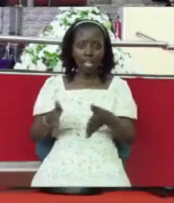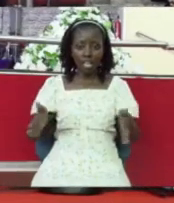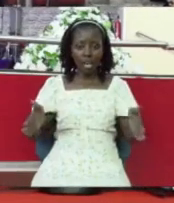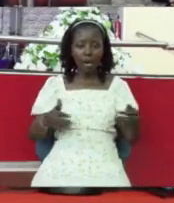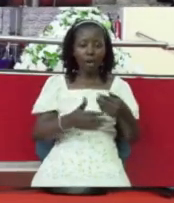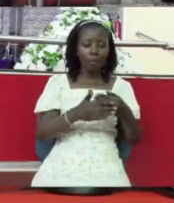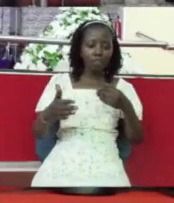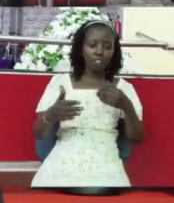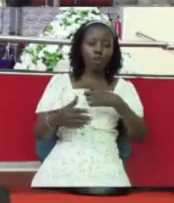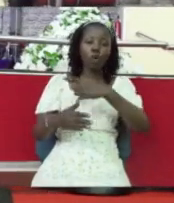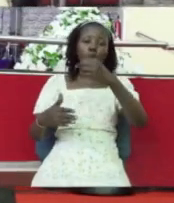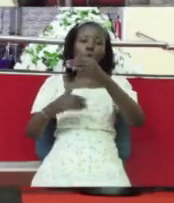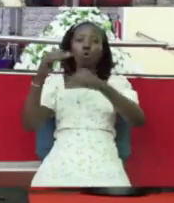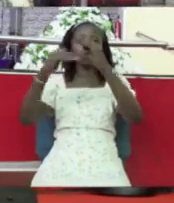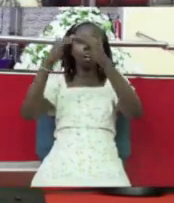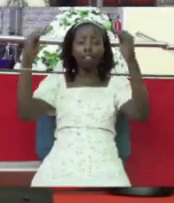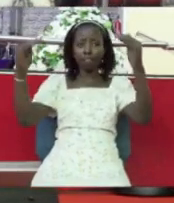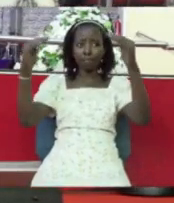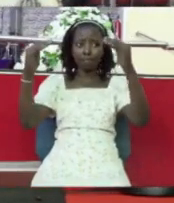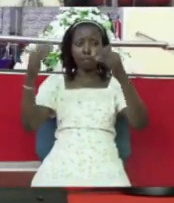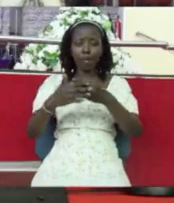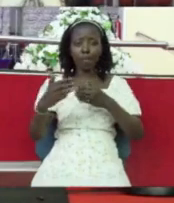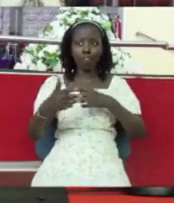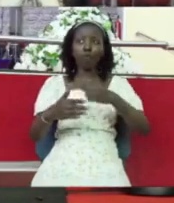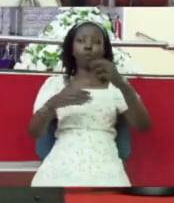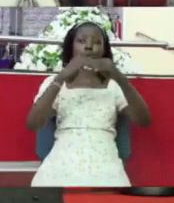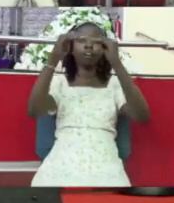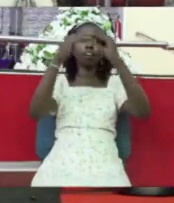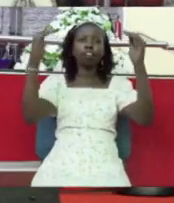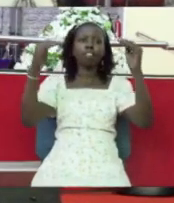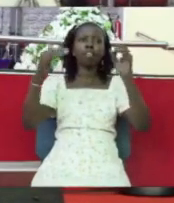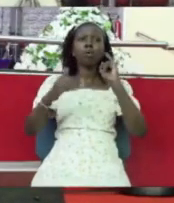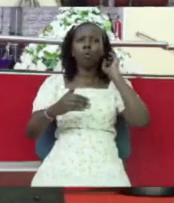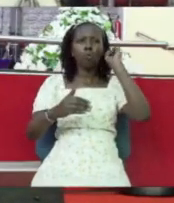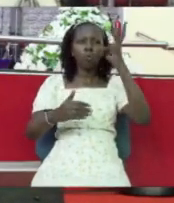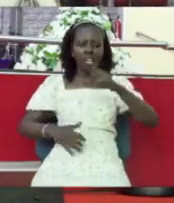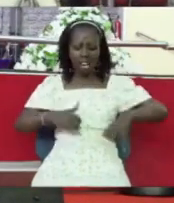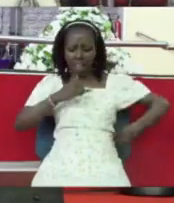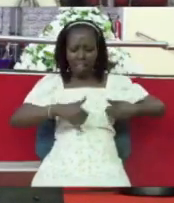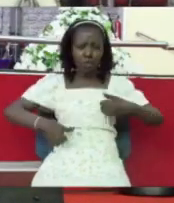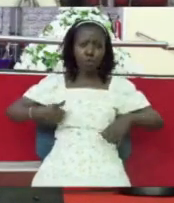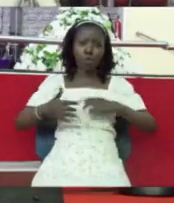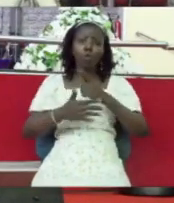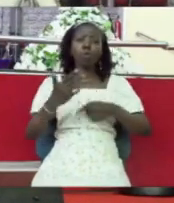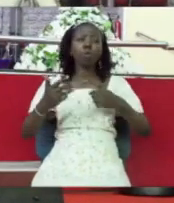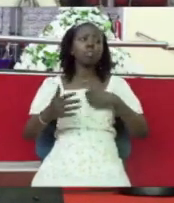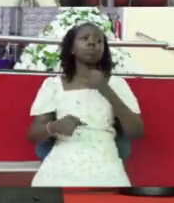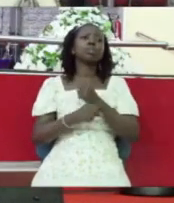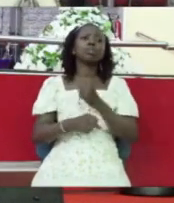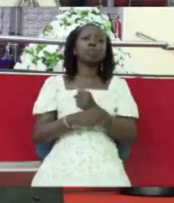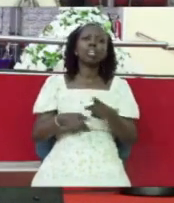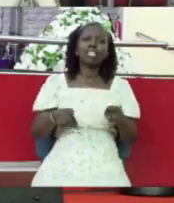Hapa katikati. Before I'm translated to heaven. Kabla sijapelekwa kule mbinguni. I want to enjoy what I'm doing. Nataka kuweza kufurahia yale ambayo nafanya. I want to be excited